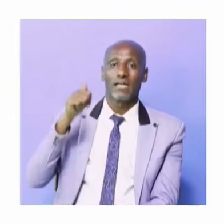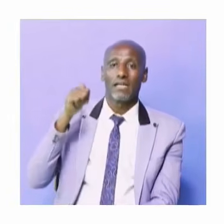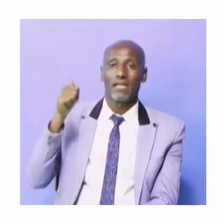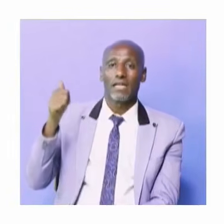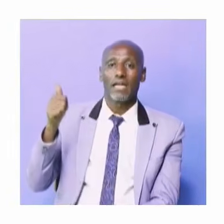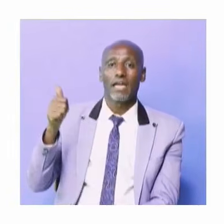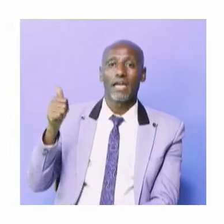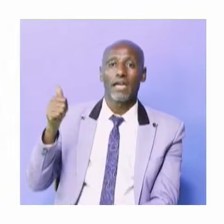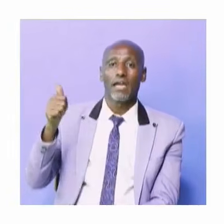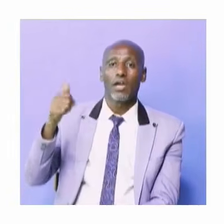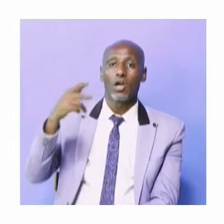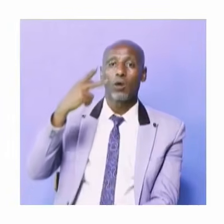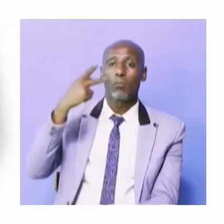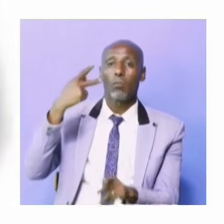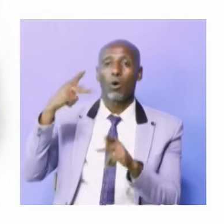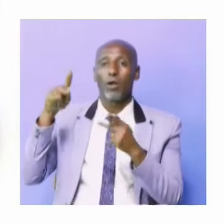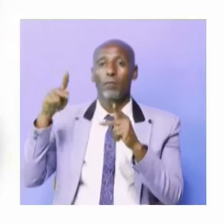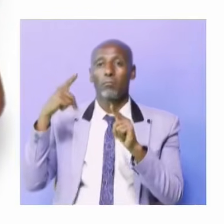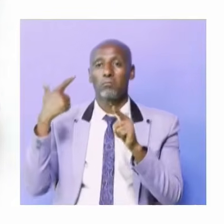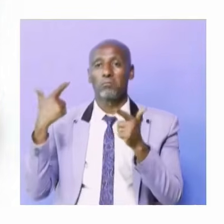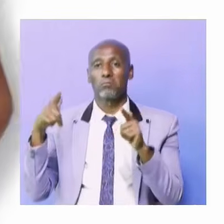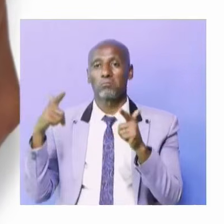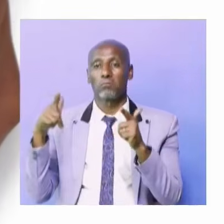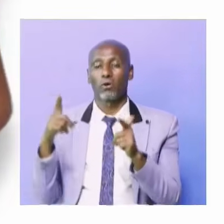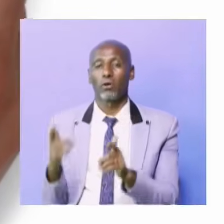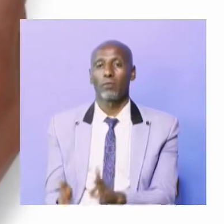a poem.